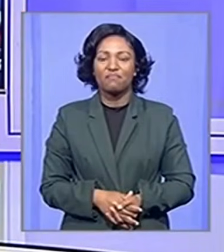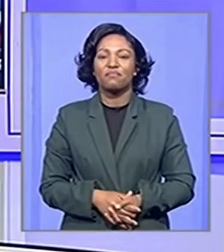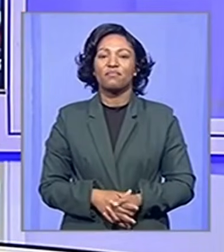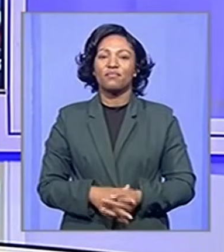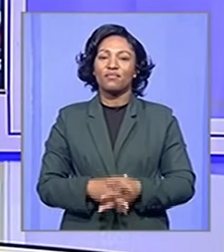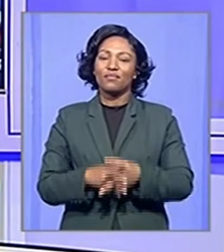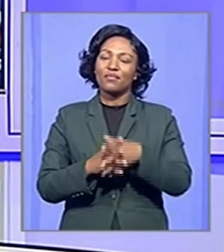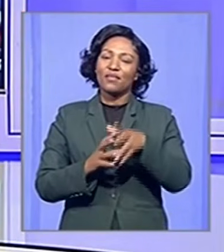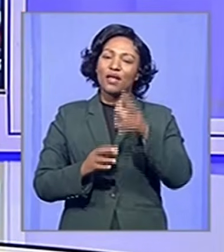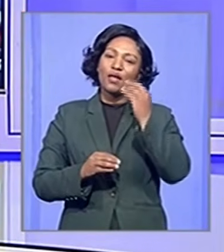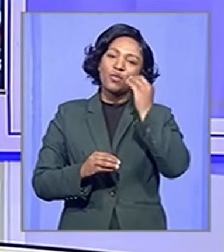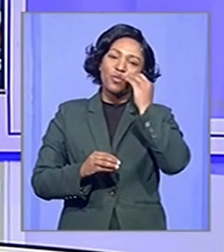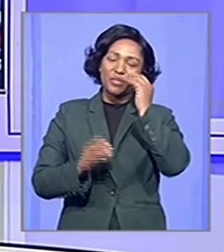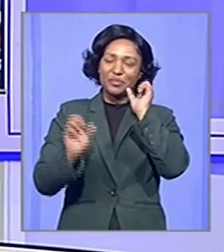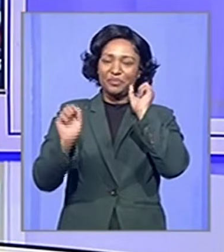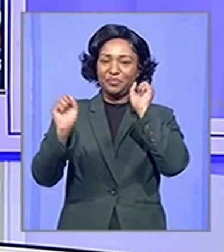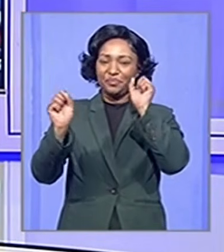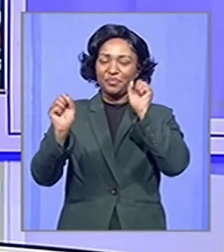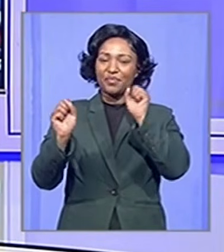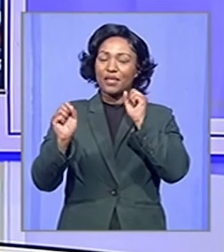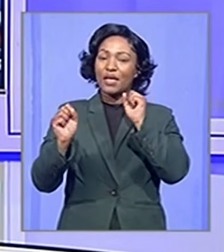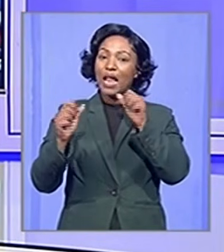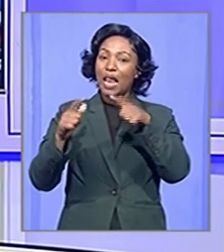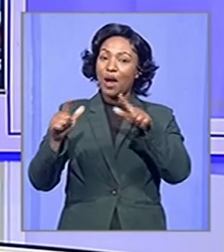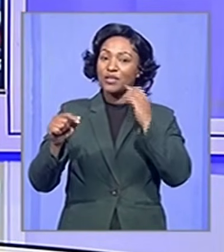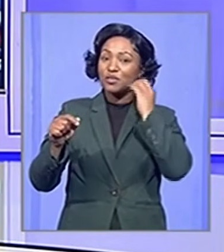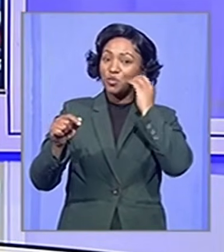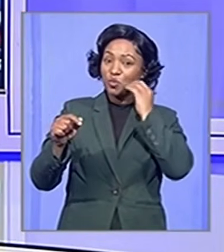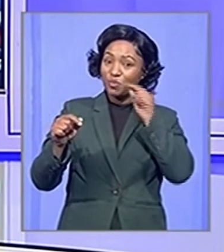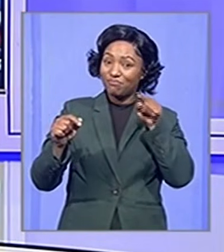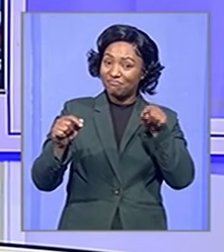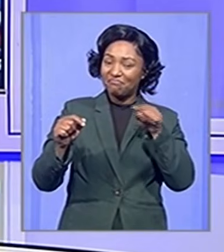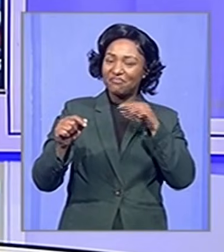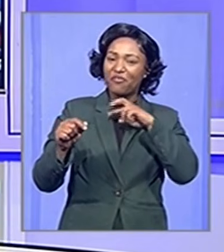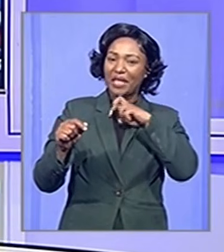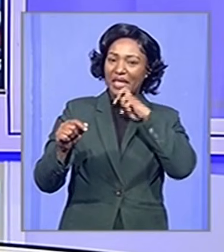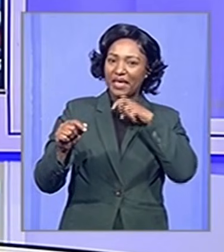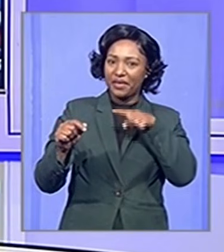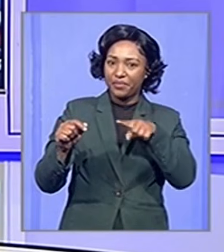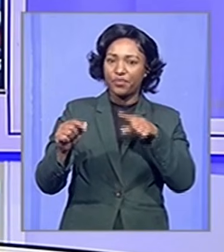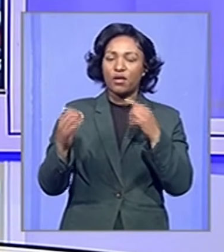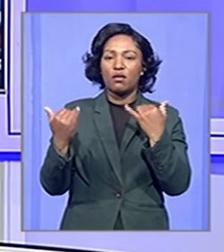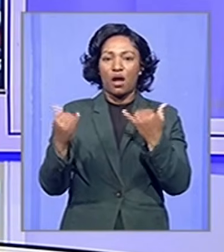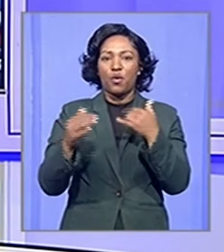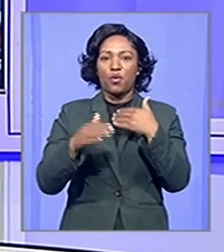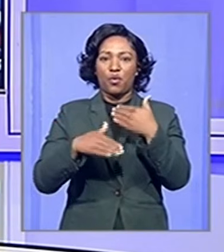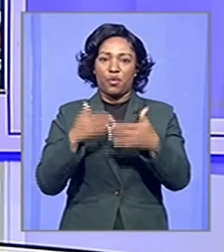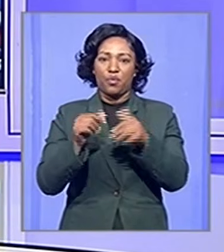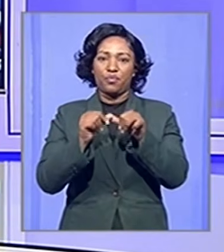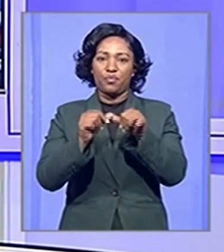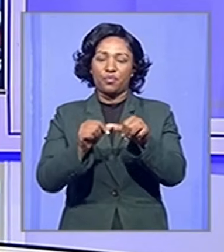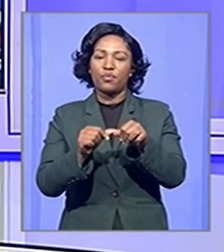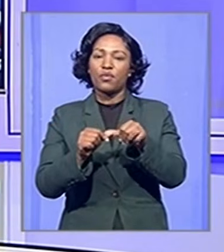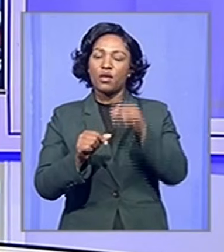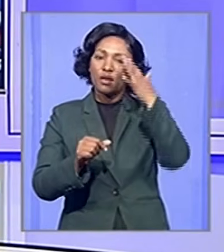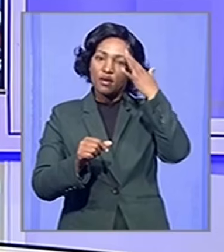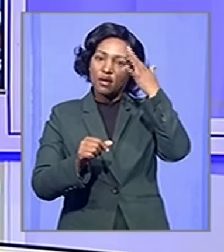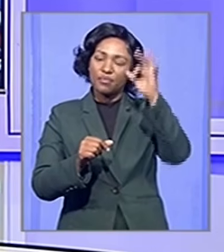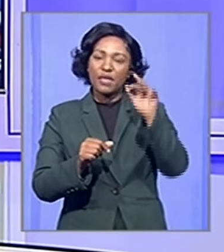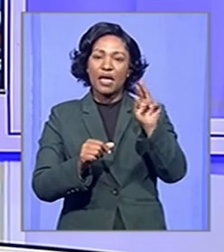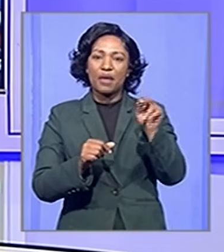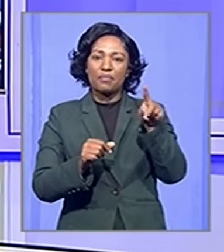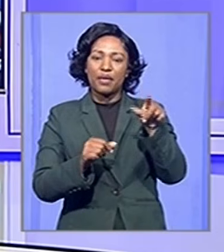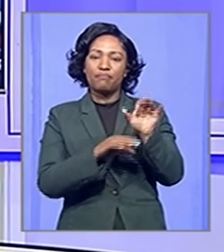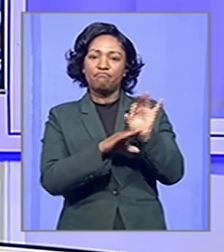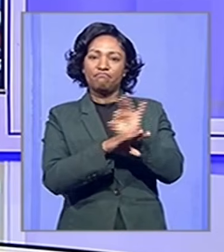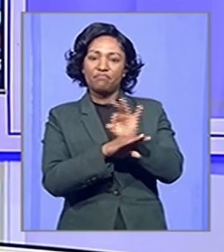Ditaba ka puo ya marena ya Sesotho di tswela pele ho SABC2. Mmuso o itukisetsa nyewe e etelang pele nyewe e kgolo ya ho thoba ha